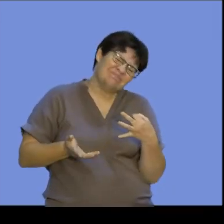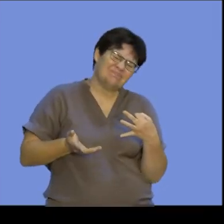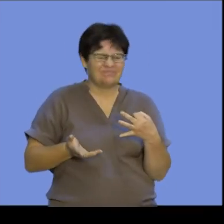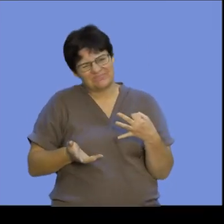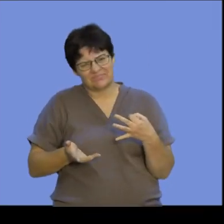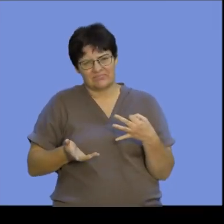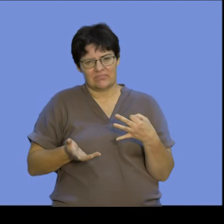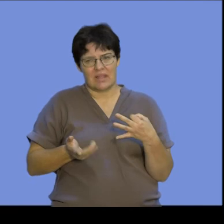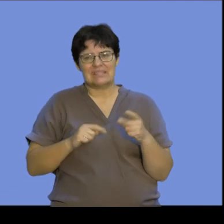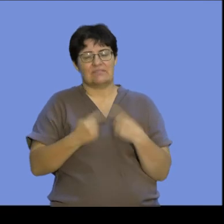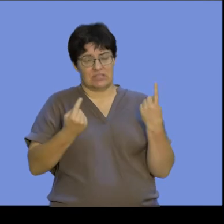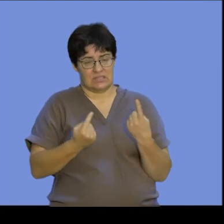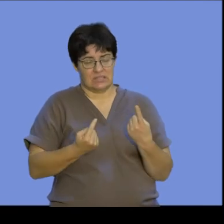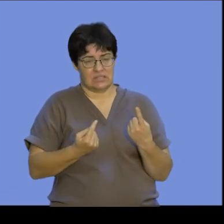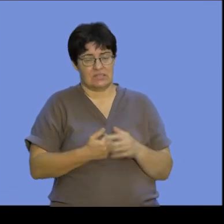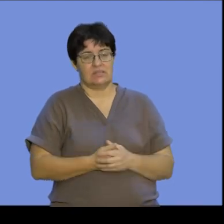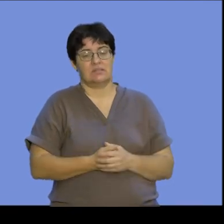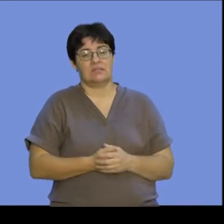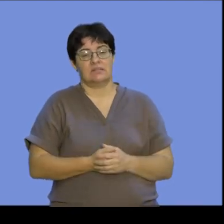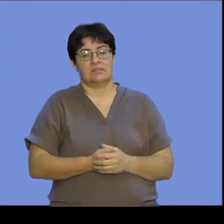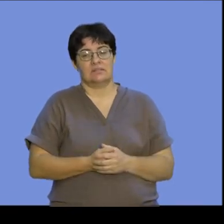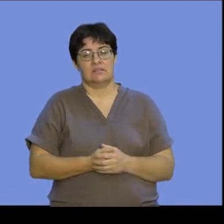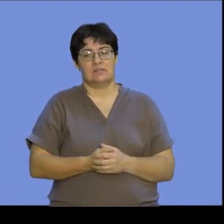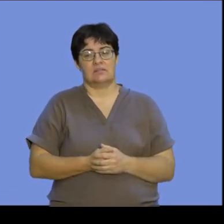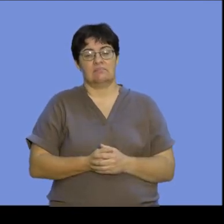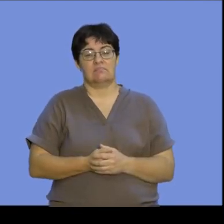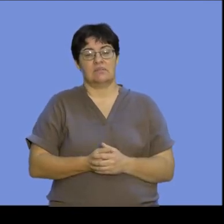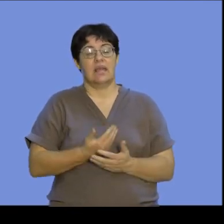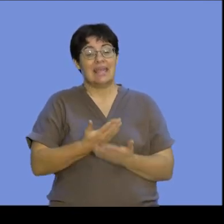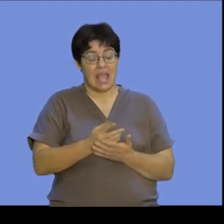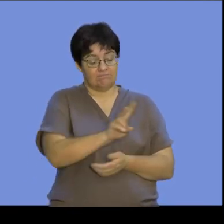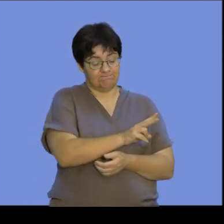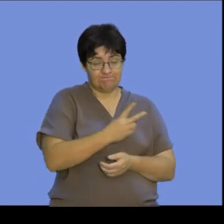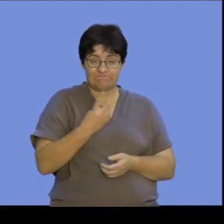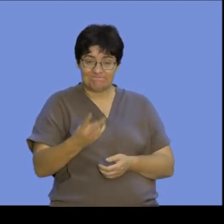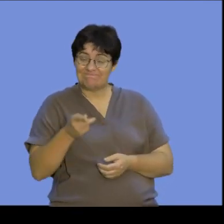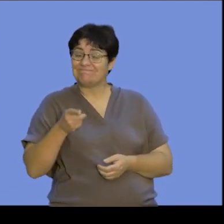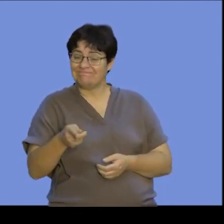different, and it can be transferred into what we call